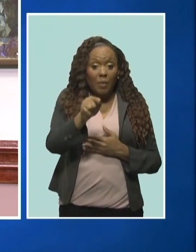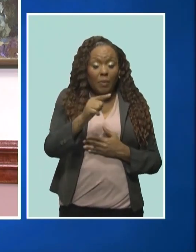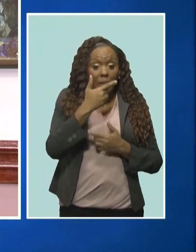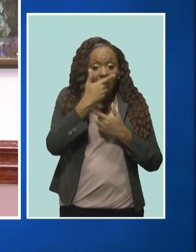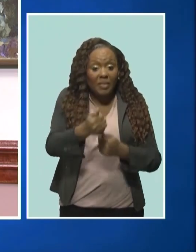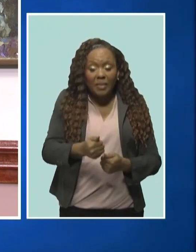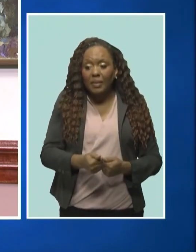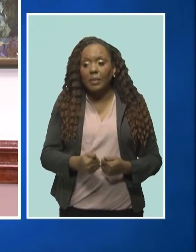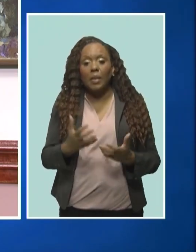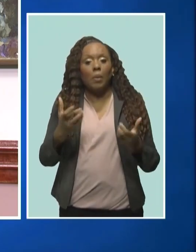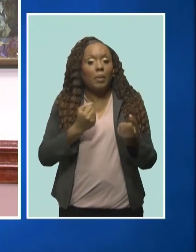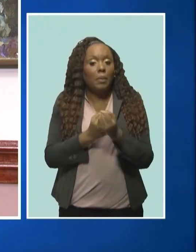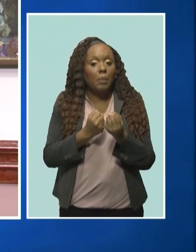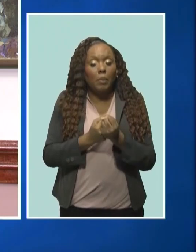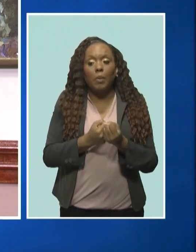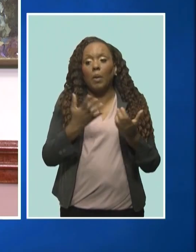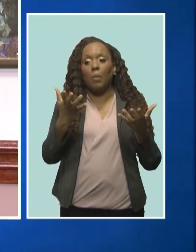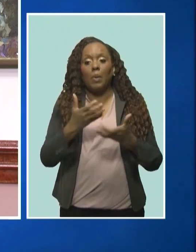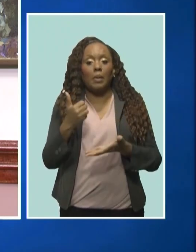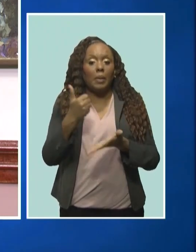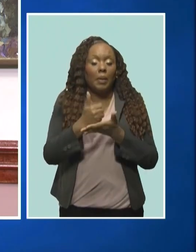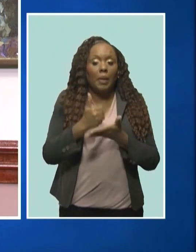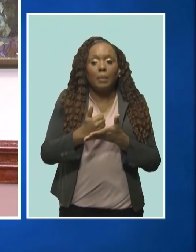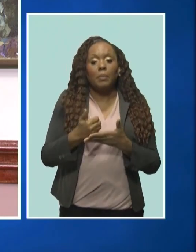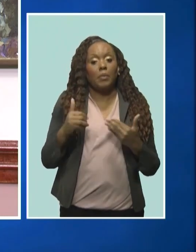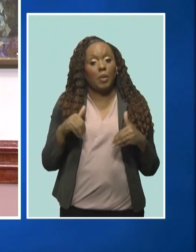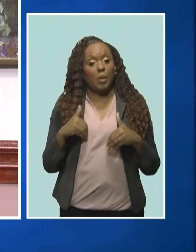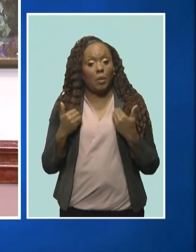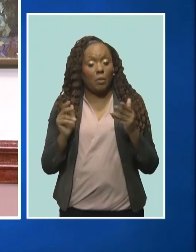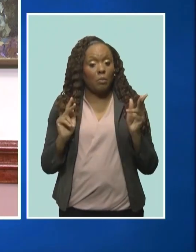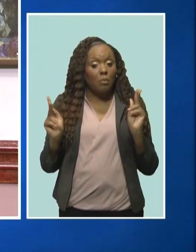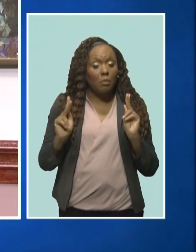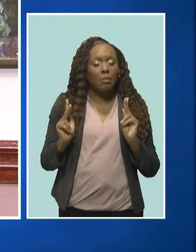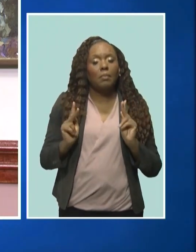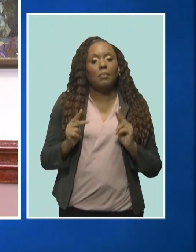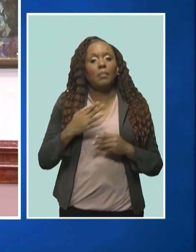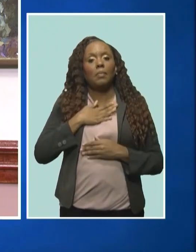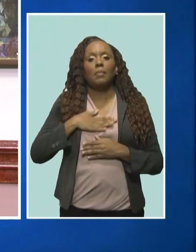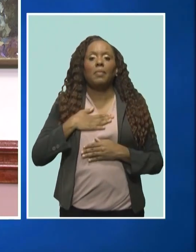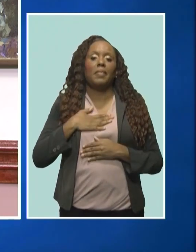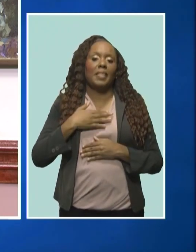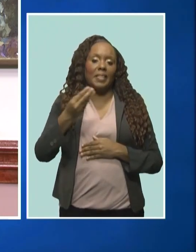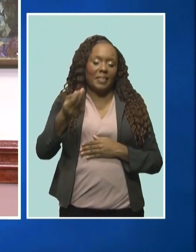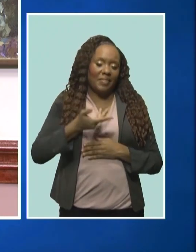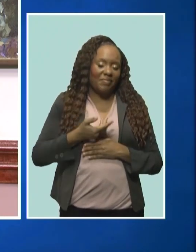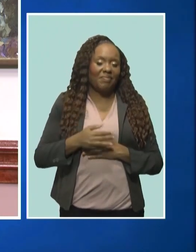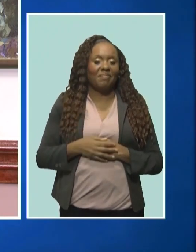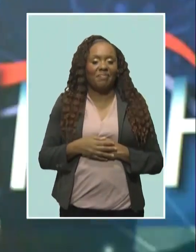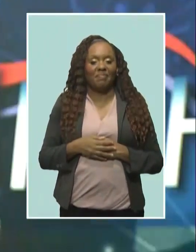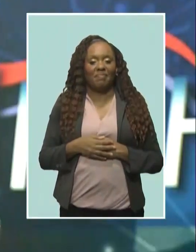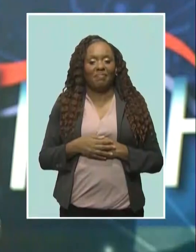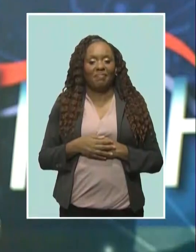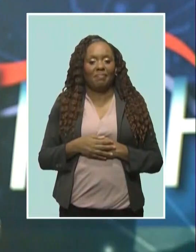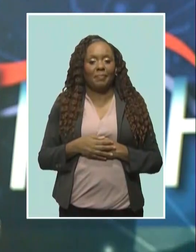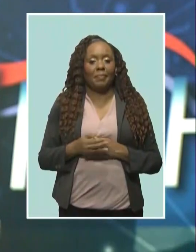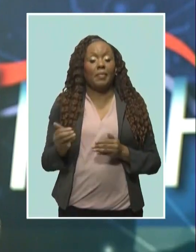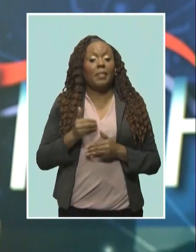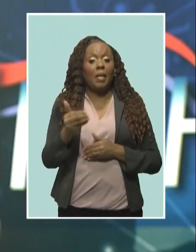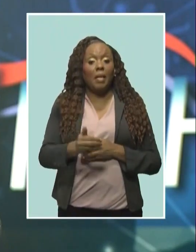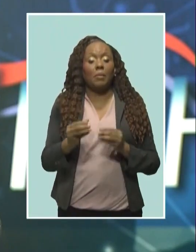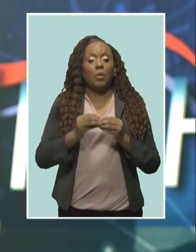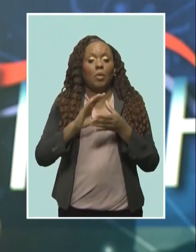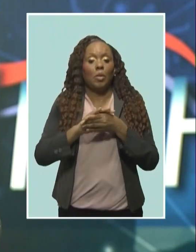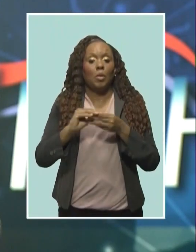would want to contribute sponsoring some of the youngsters who are involved in the camps, then we are open to that as well. Coming